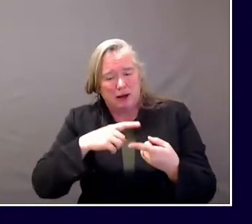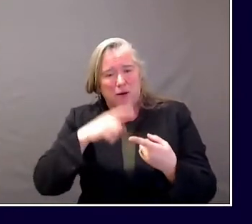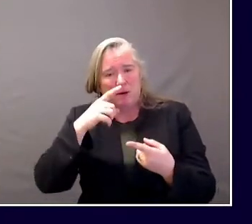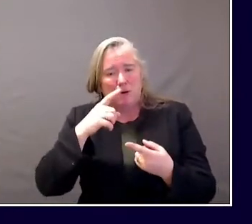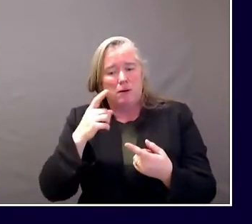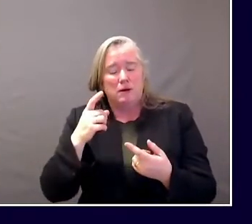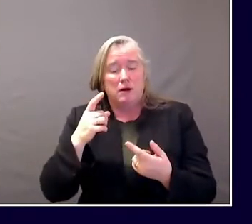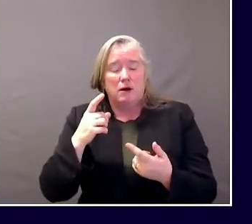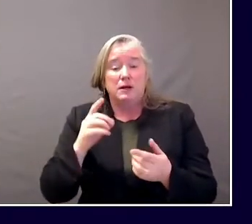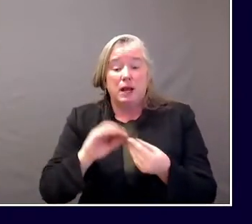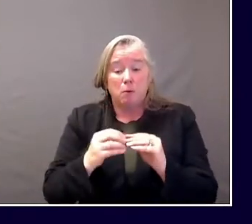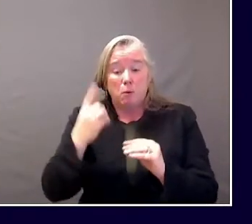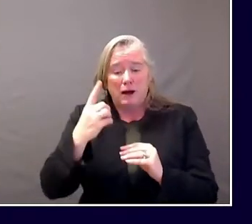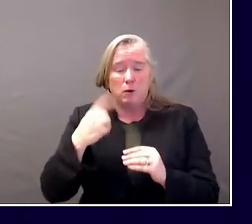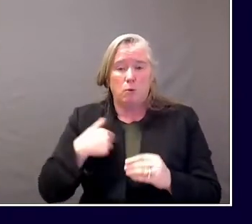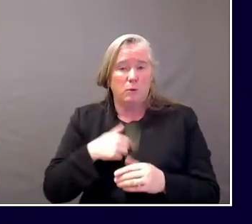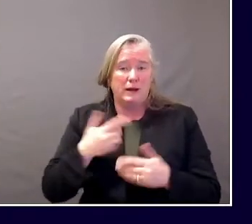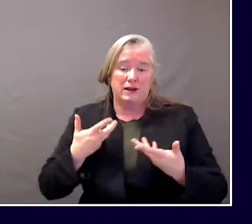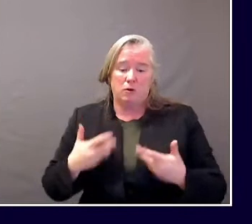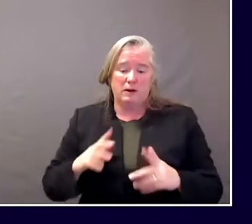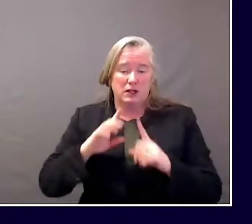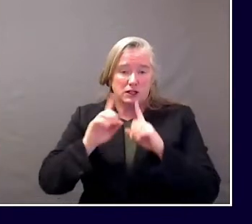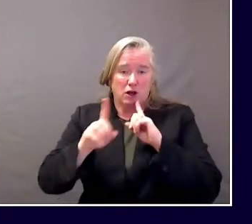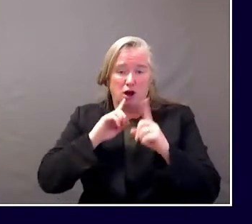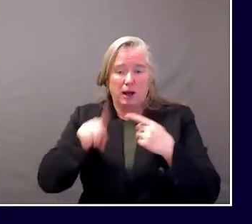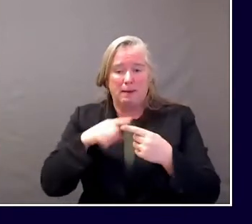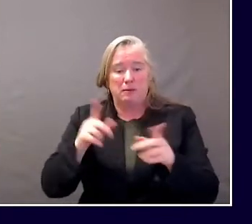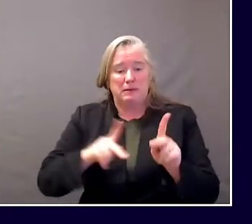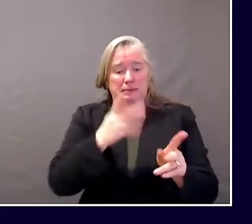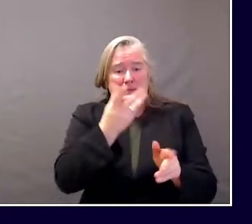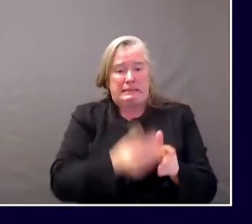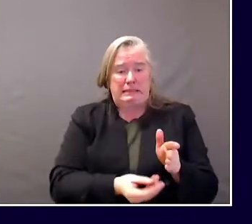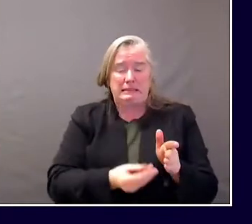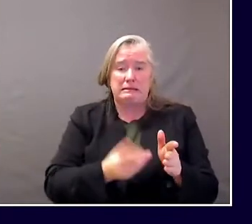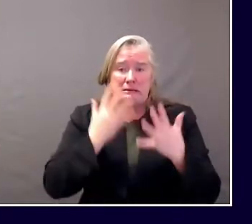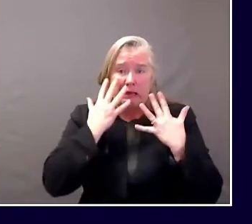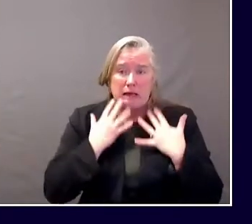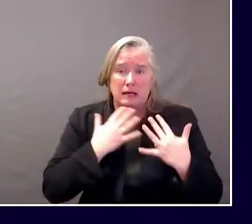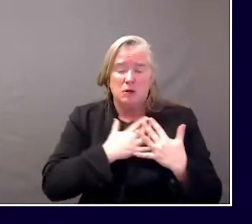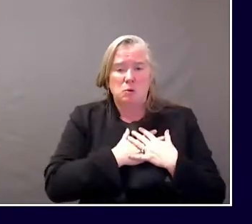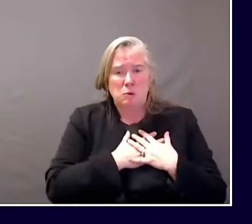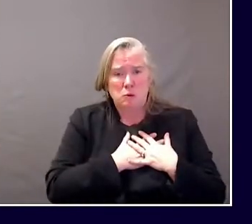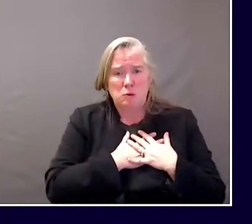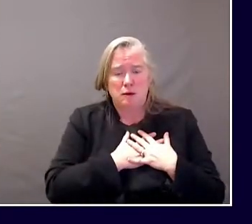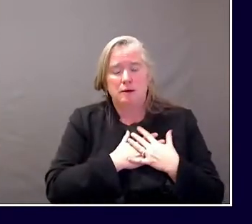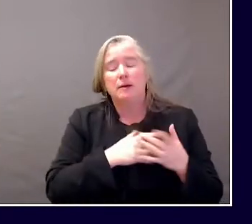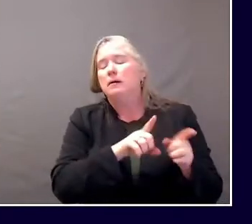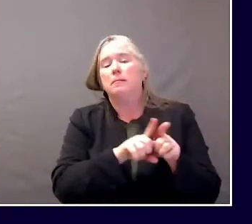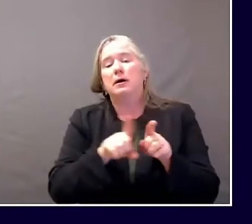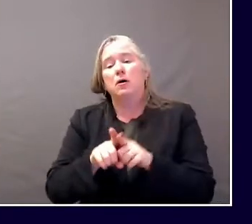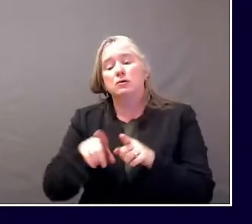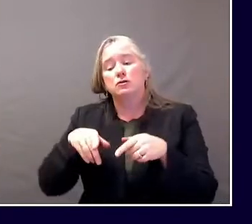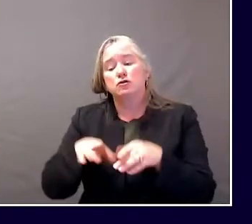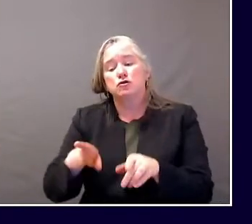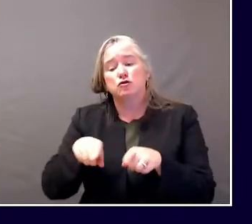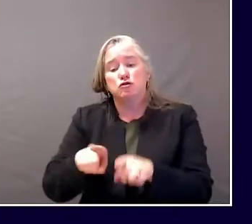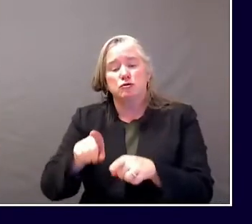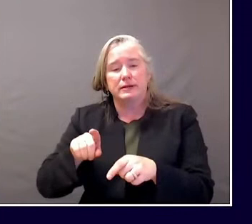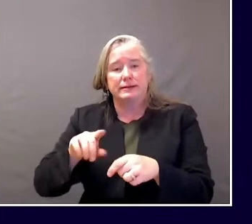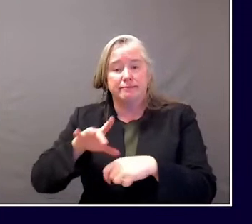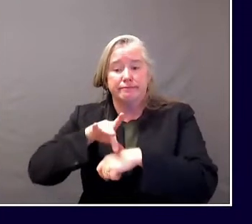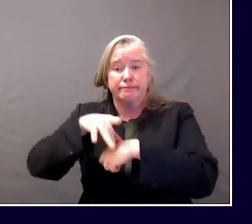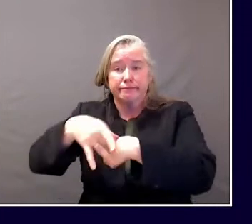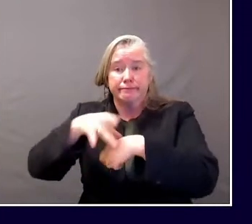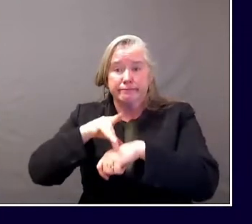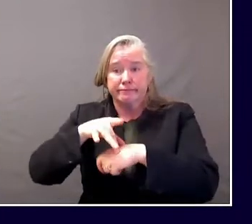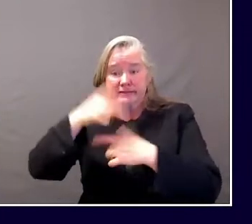morbid, but it's also a glimpse at how public health works in a pandemic. I don't really